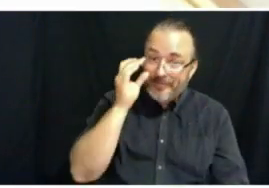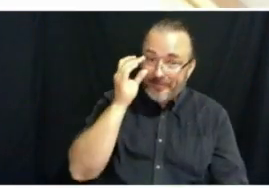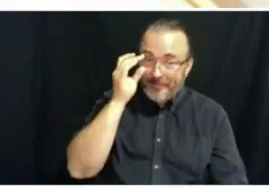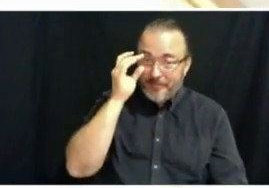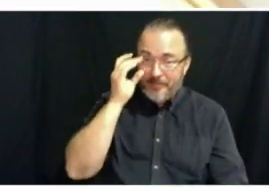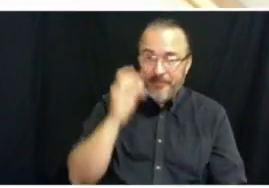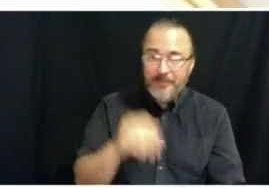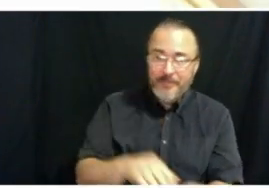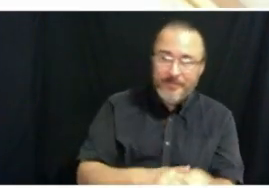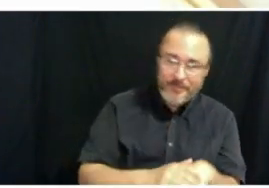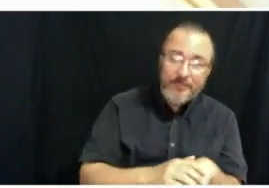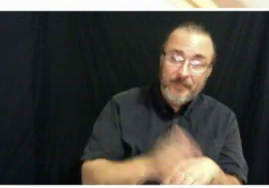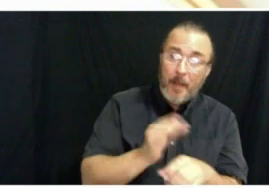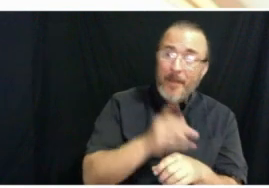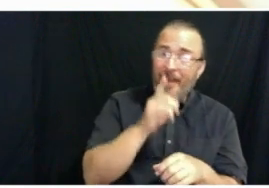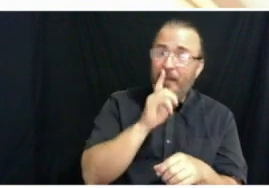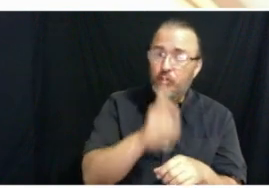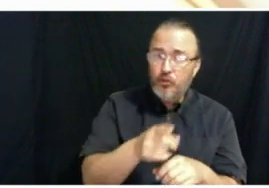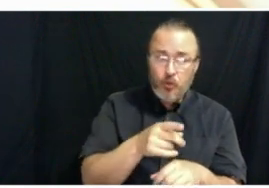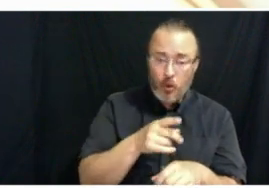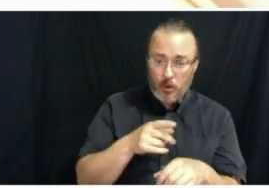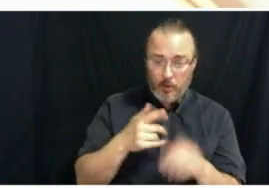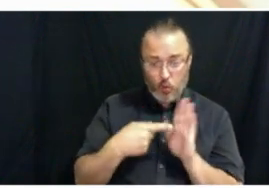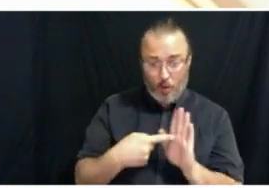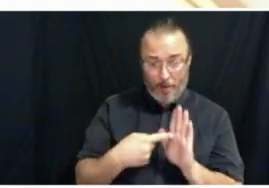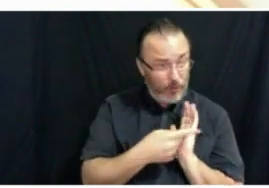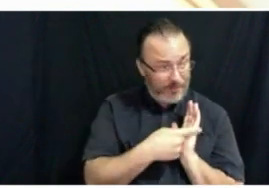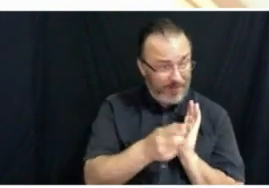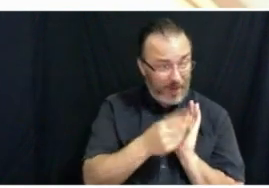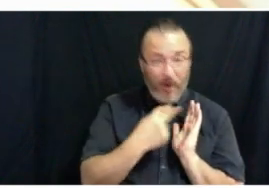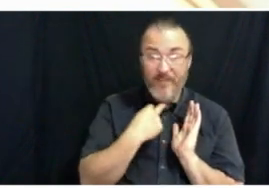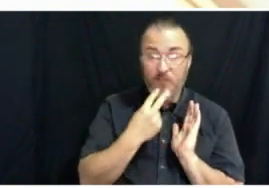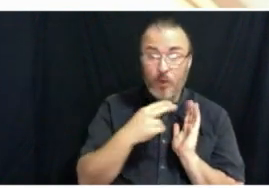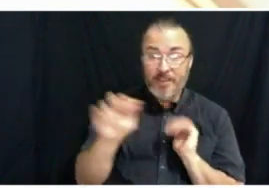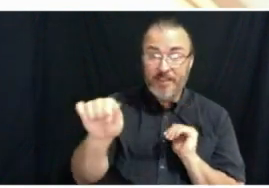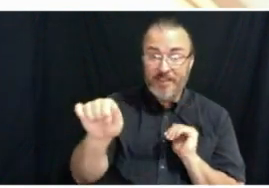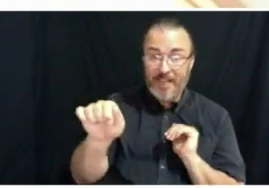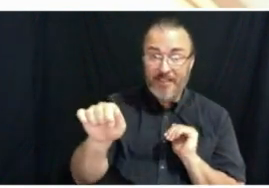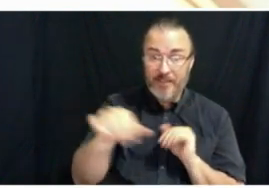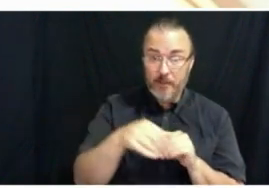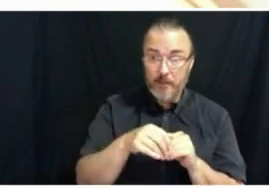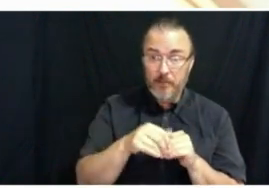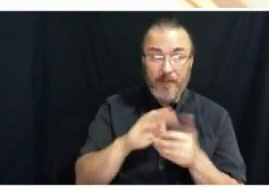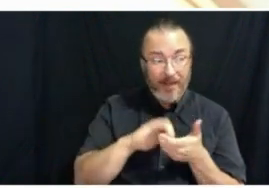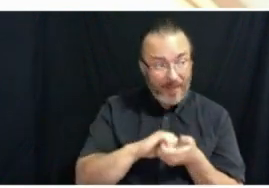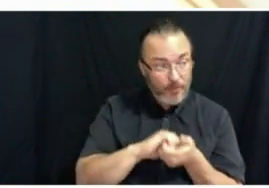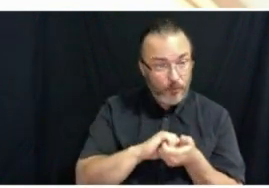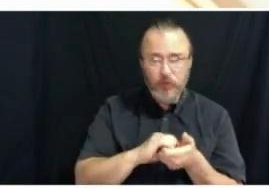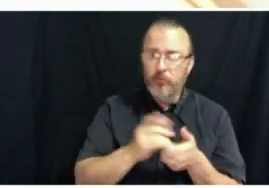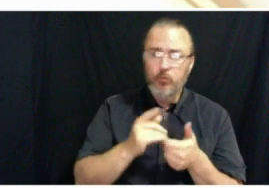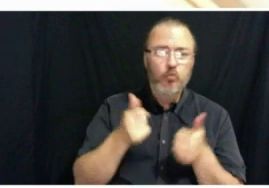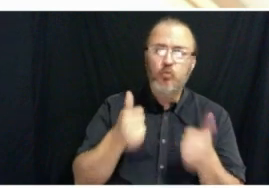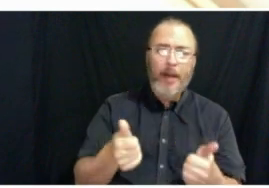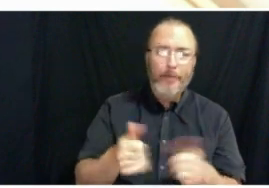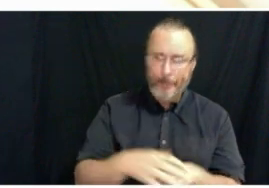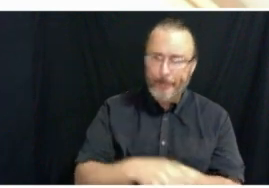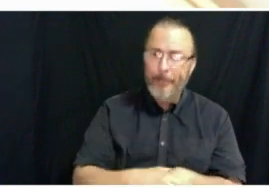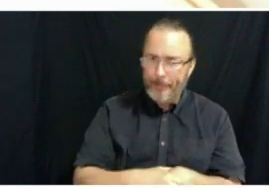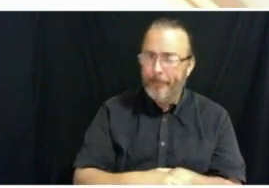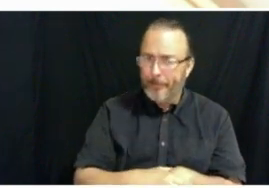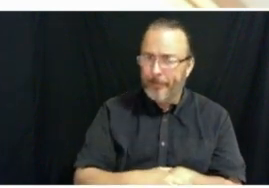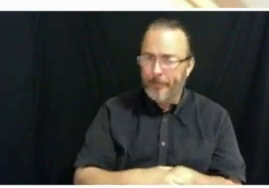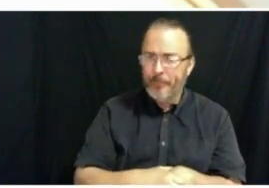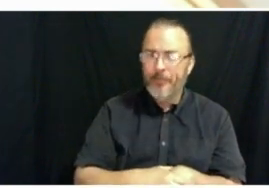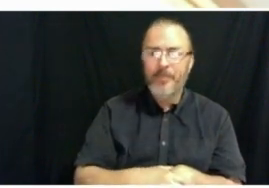Making sure that they're representing these voices of the people they're working with, this collaboration, that's great. I have a